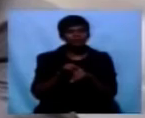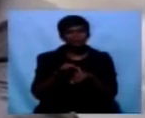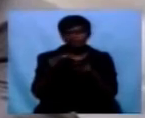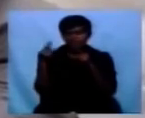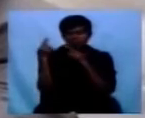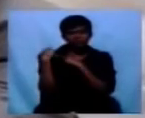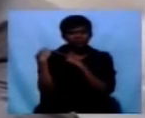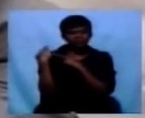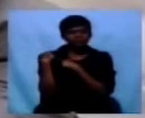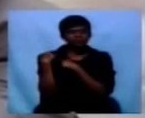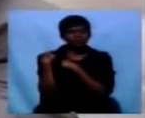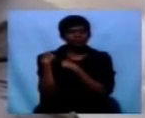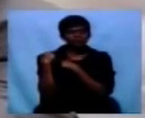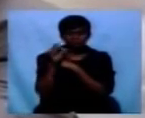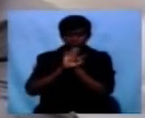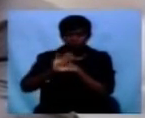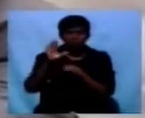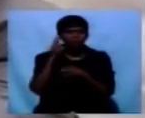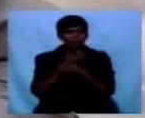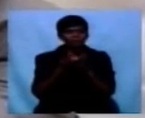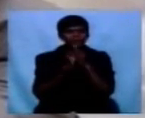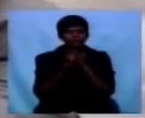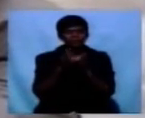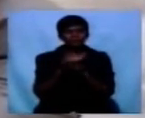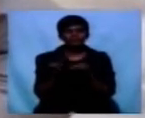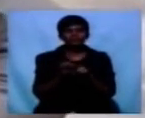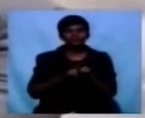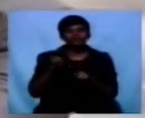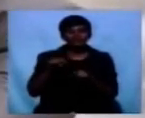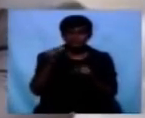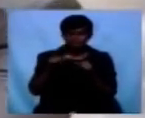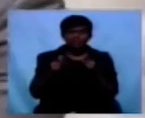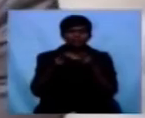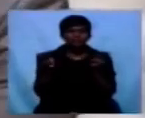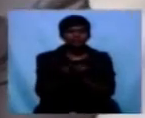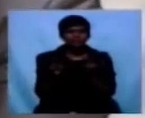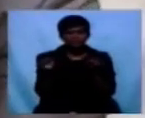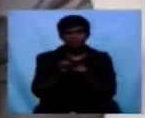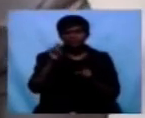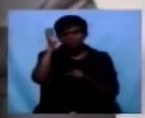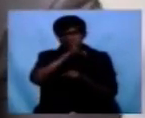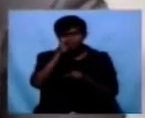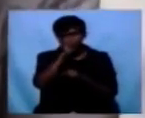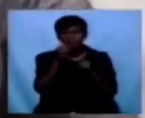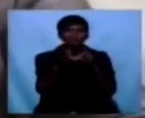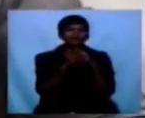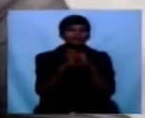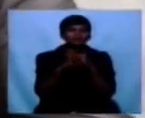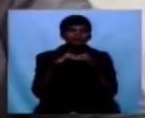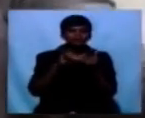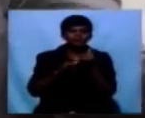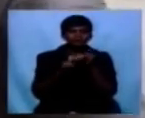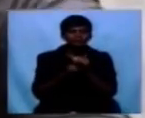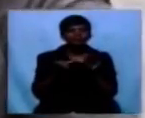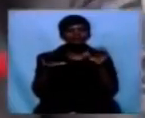charge and responsibility of their infrastructure and needs. Everywhere, even in Europe, even in America, even in South Africa,